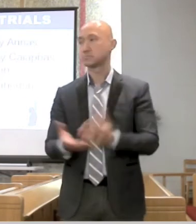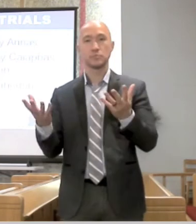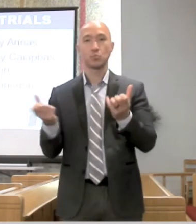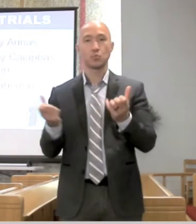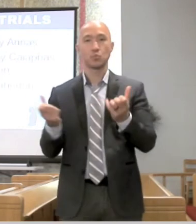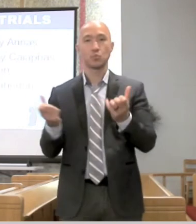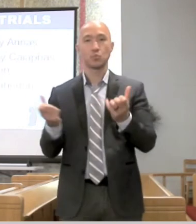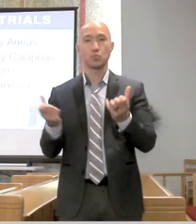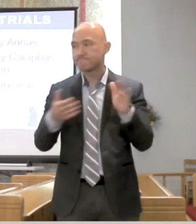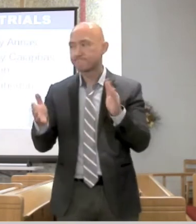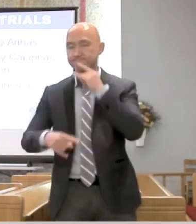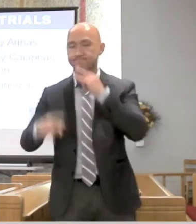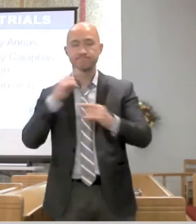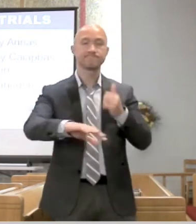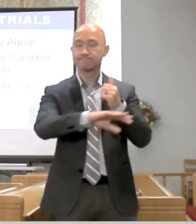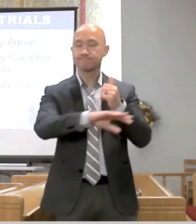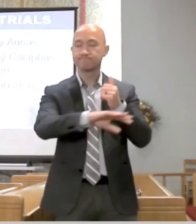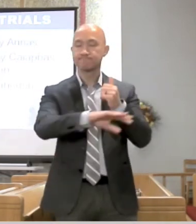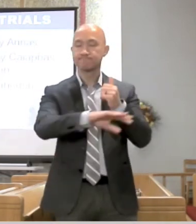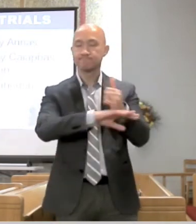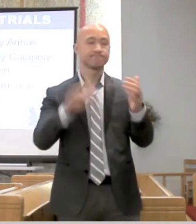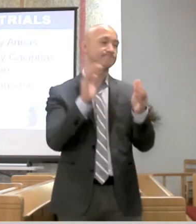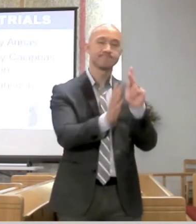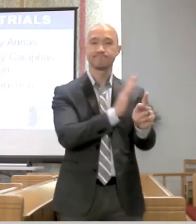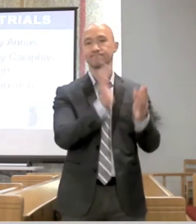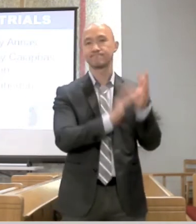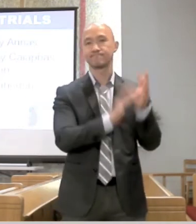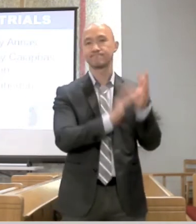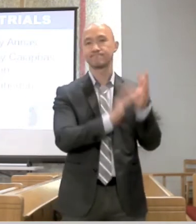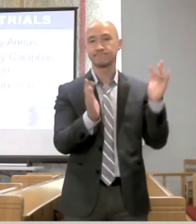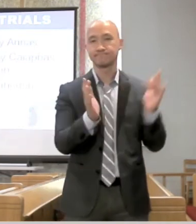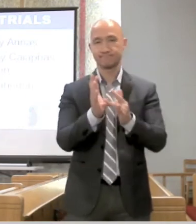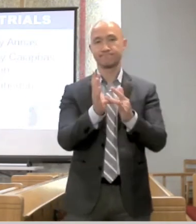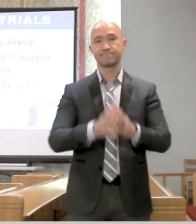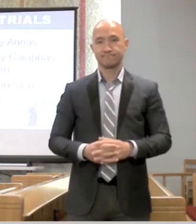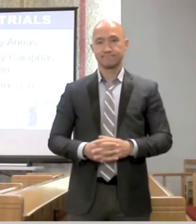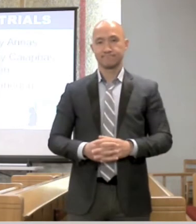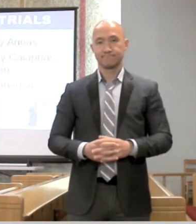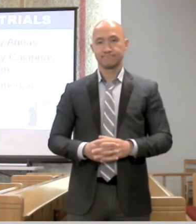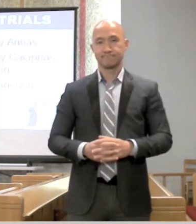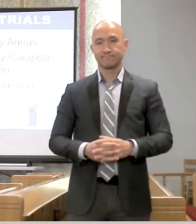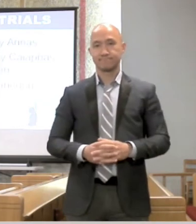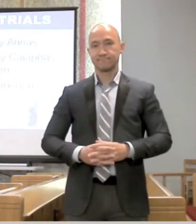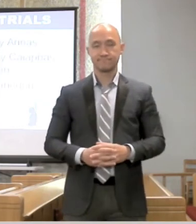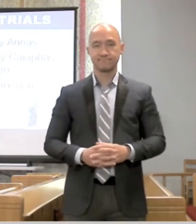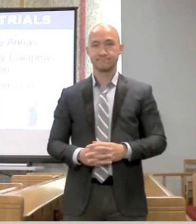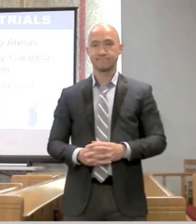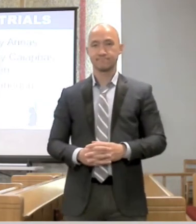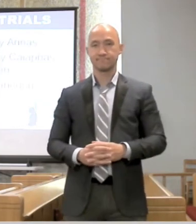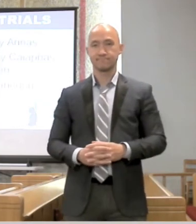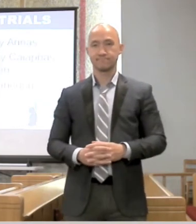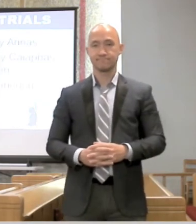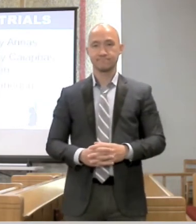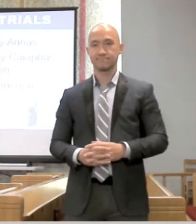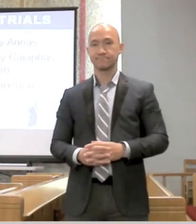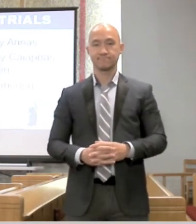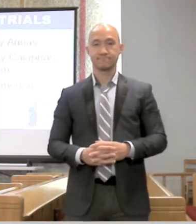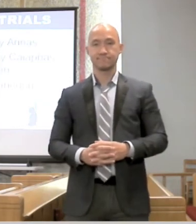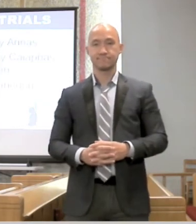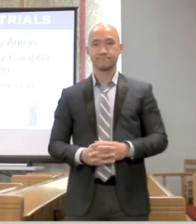want somebody to pay. And you were the fellow who unluckily got into their targets, and they want to take you and condemn